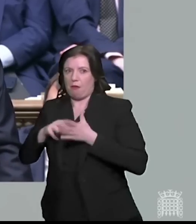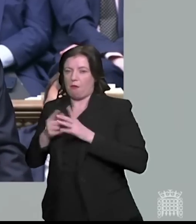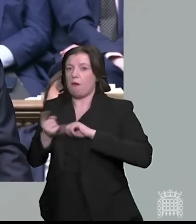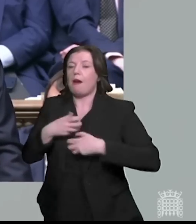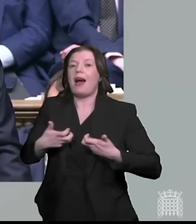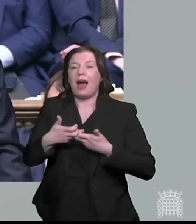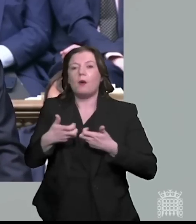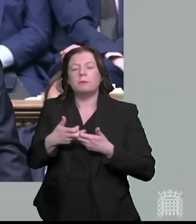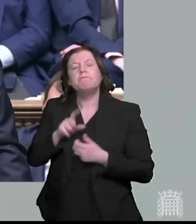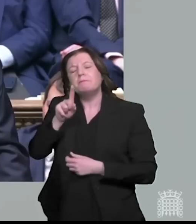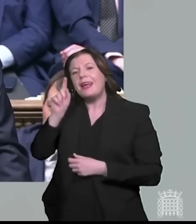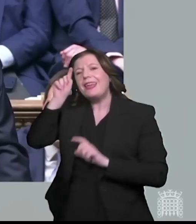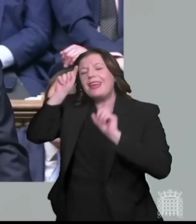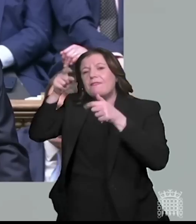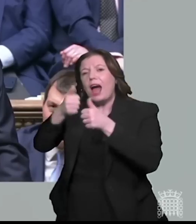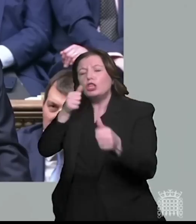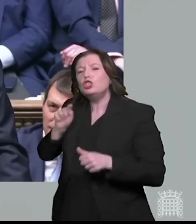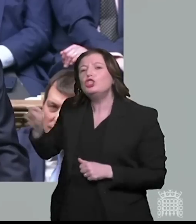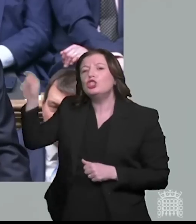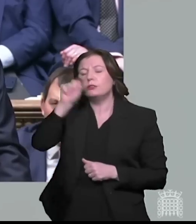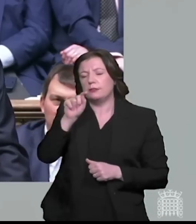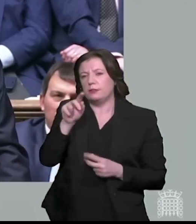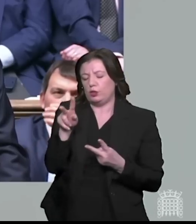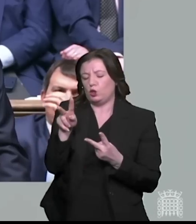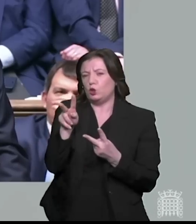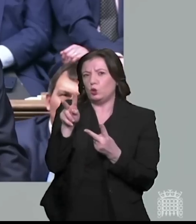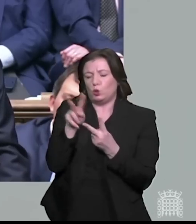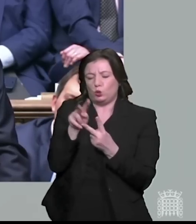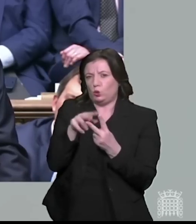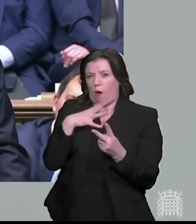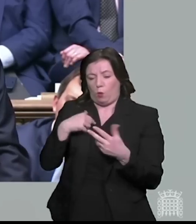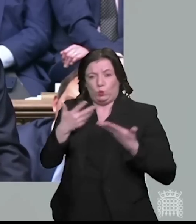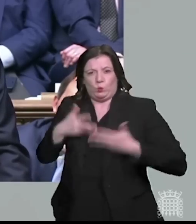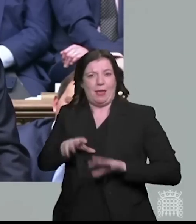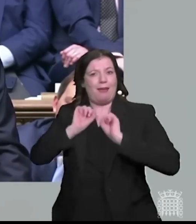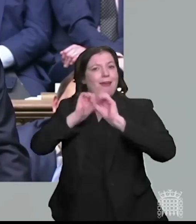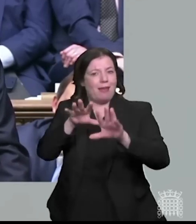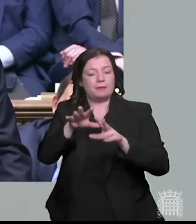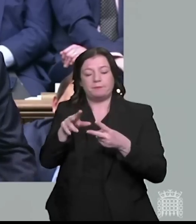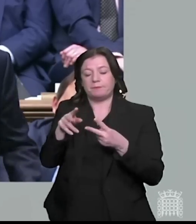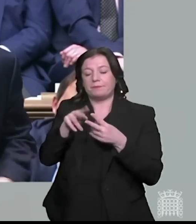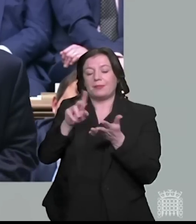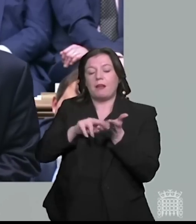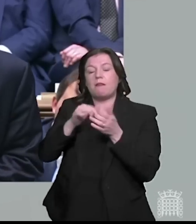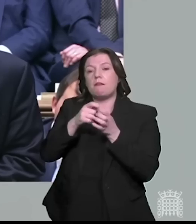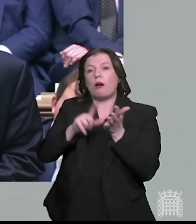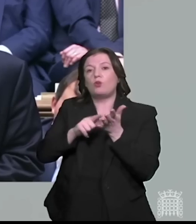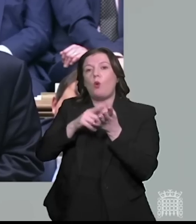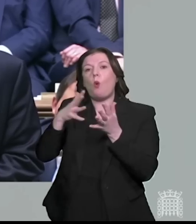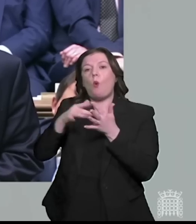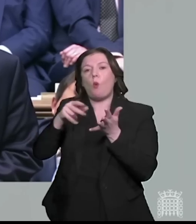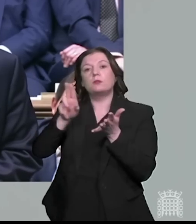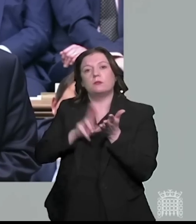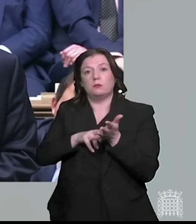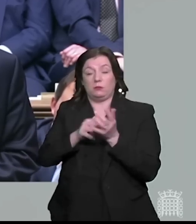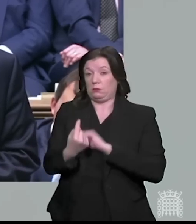innovation industries, there are two areas I want to make progress on today. Nigel Lawson made the City of London one of